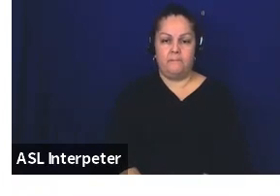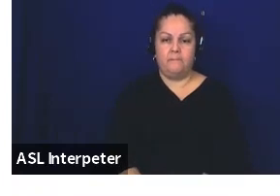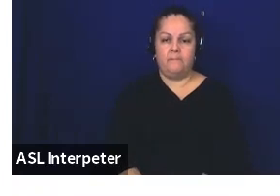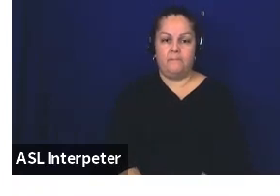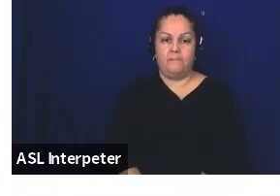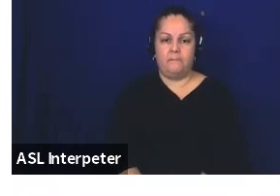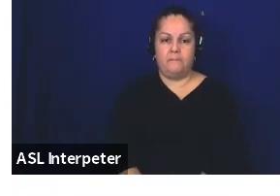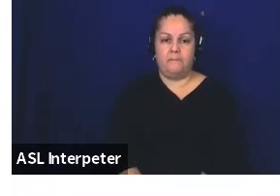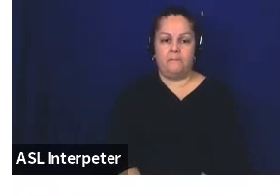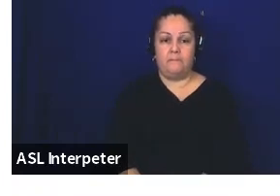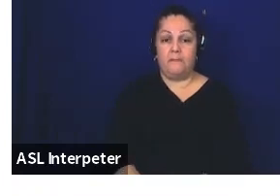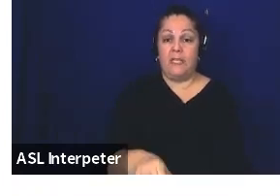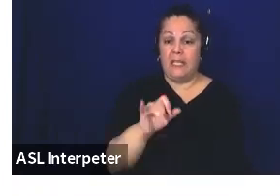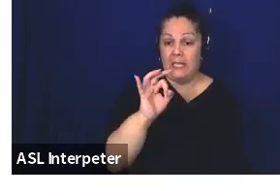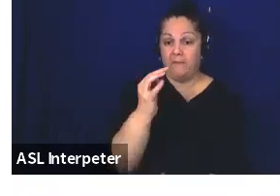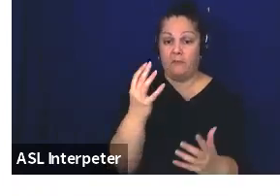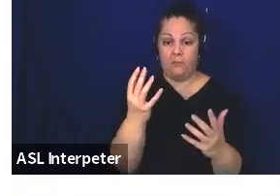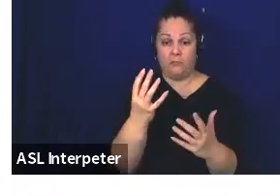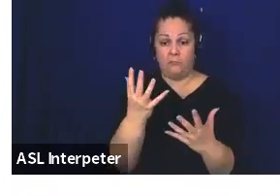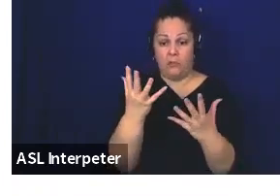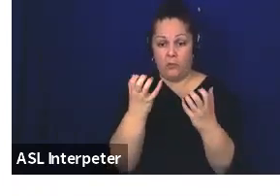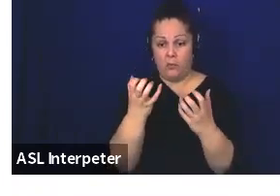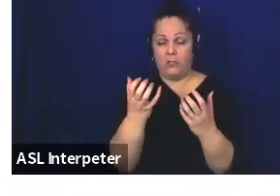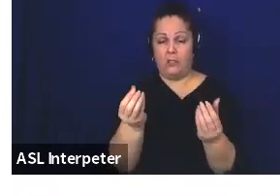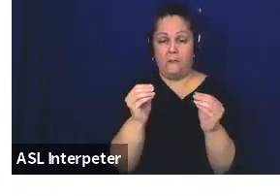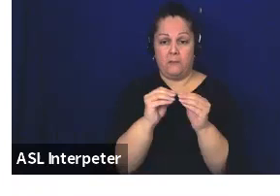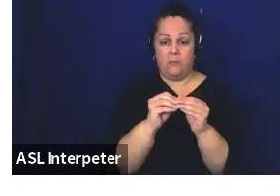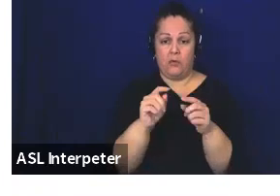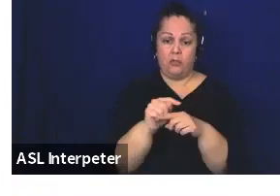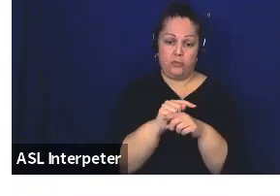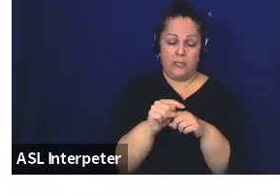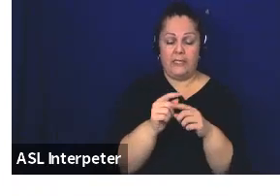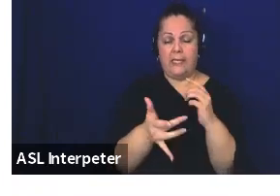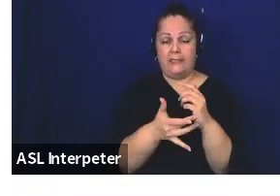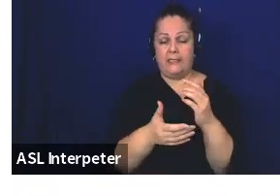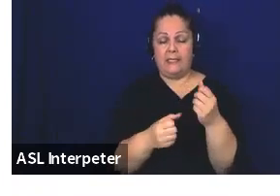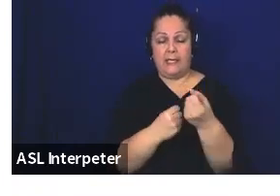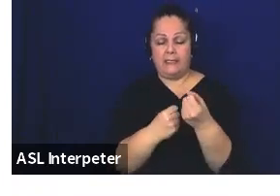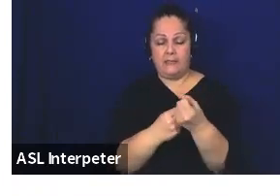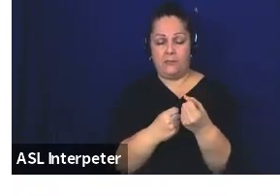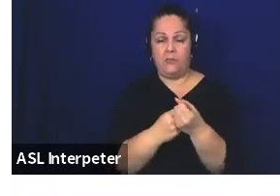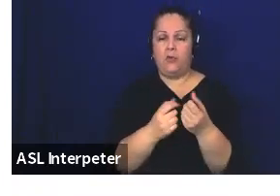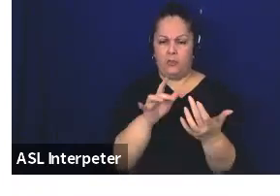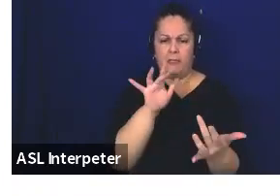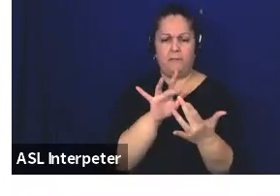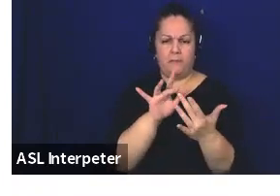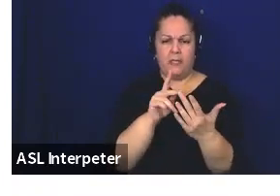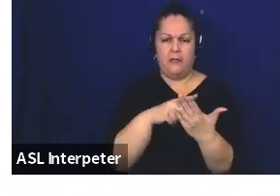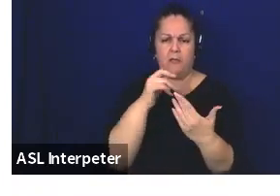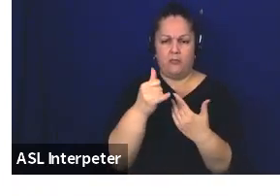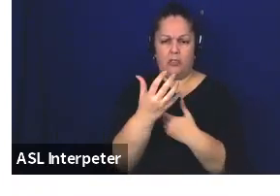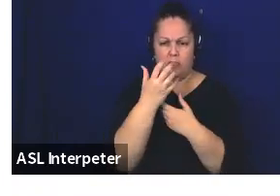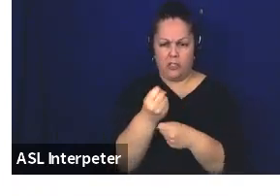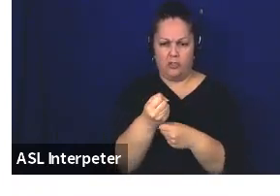And if you are interested in getting any sort of customized training and technical assistance support, you can reach out to Project Trust